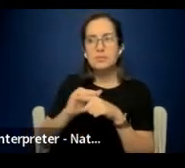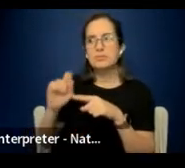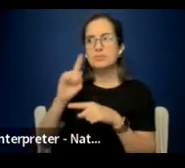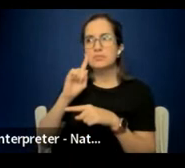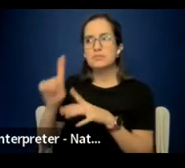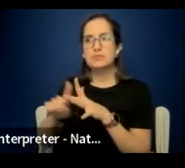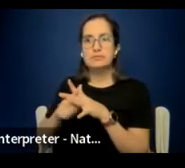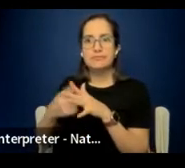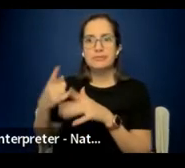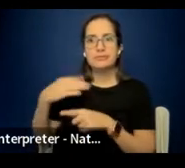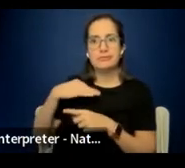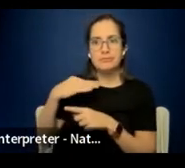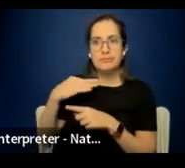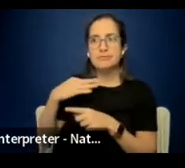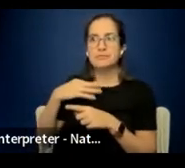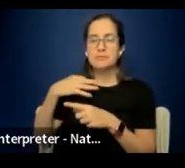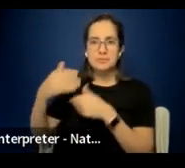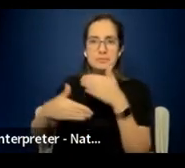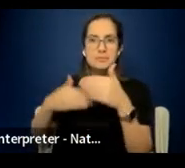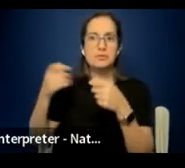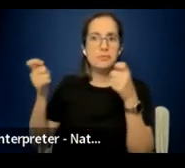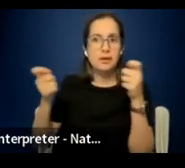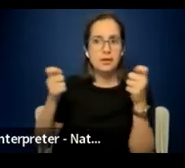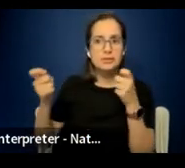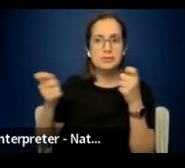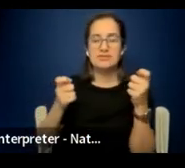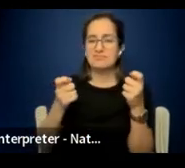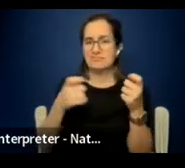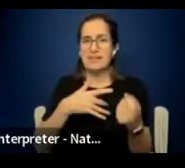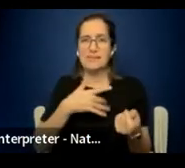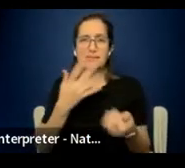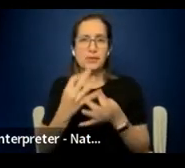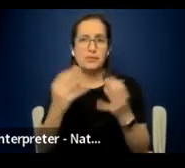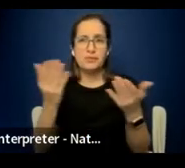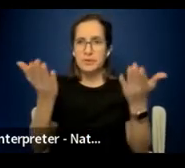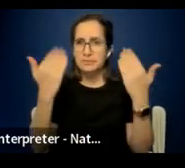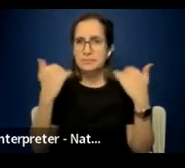include those in the chat. Please feel really free to kind of just jump in there.